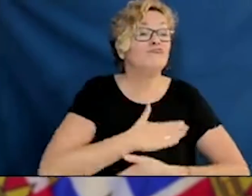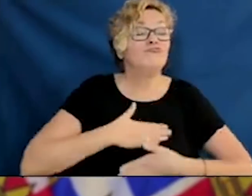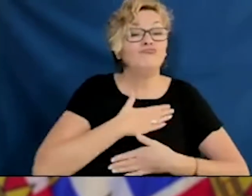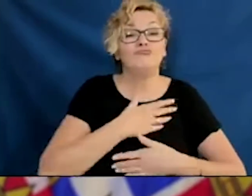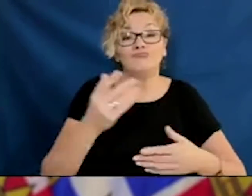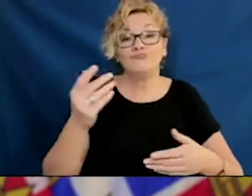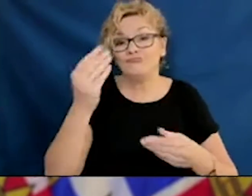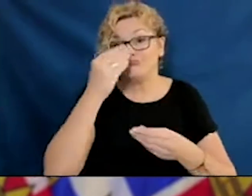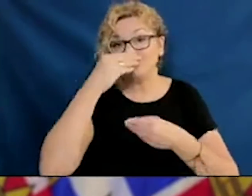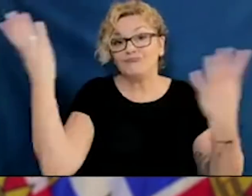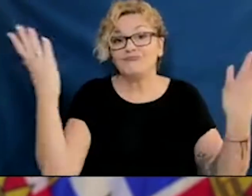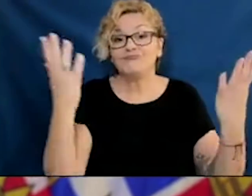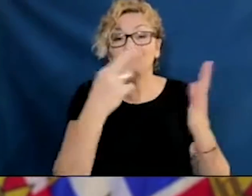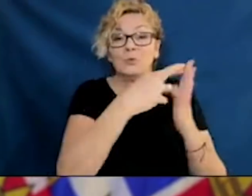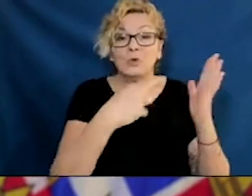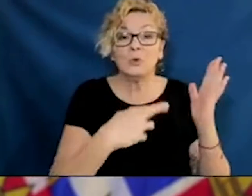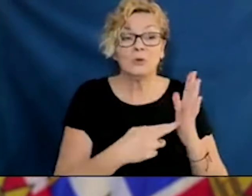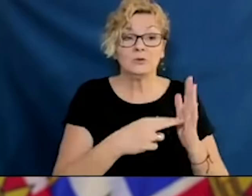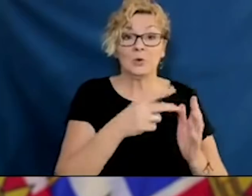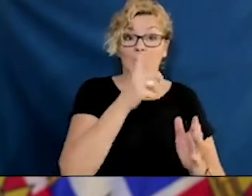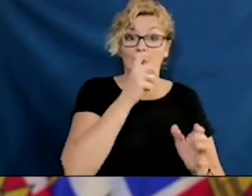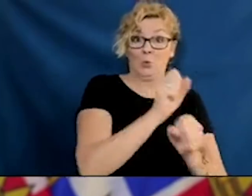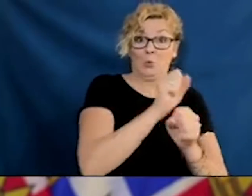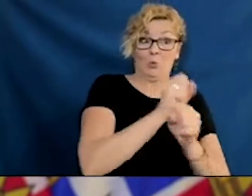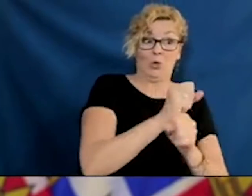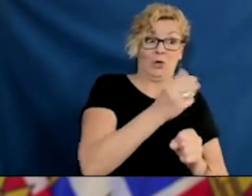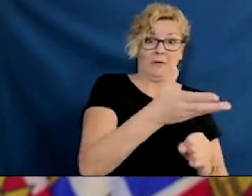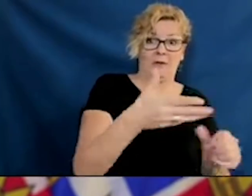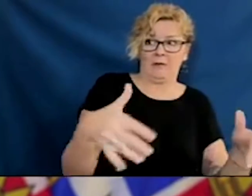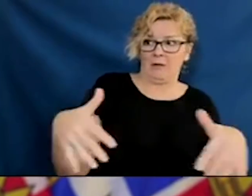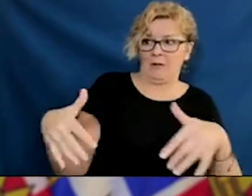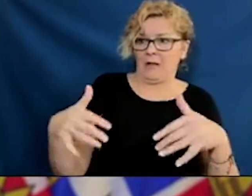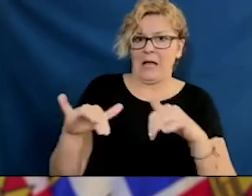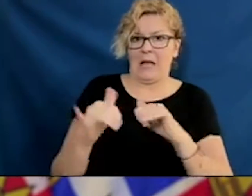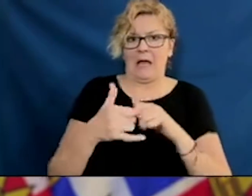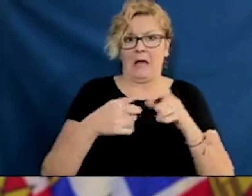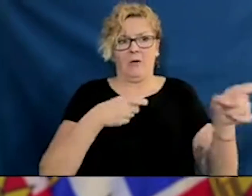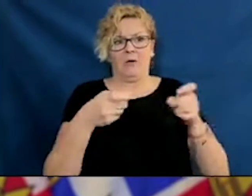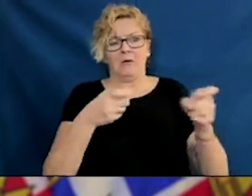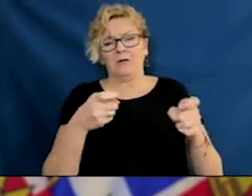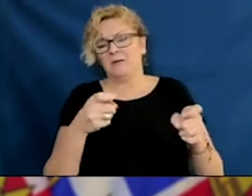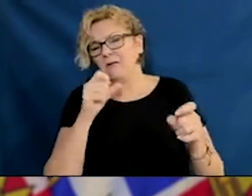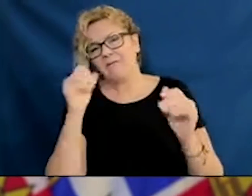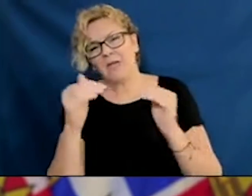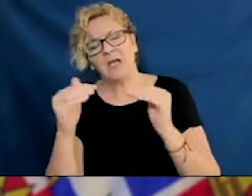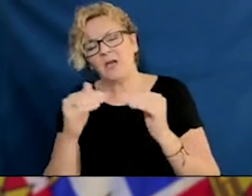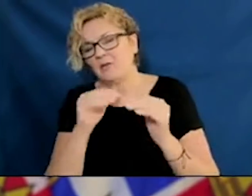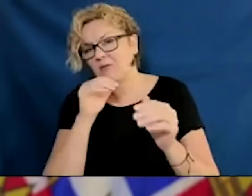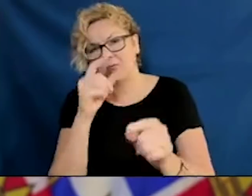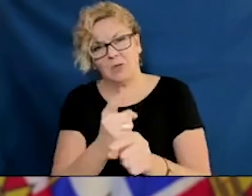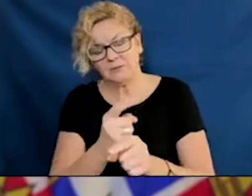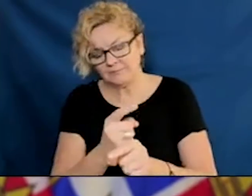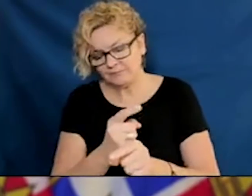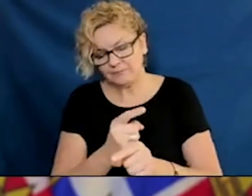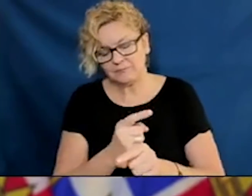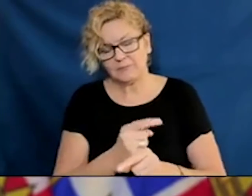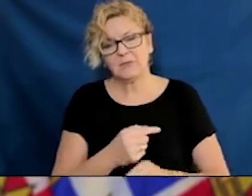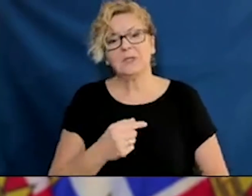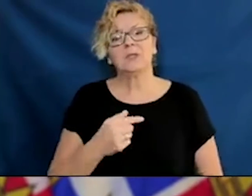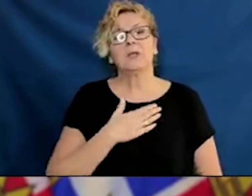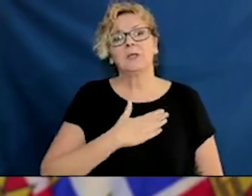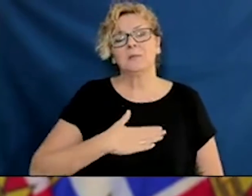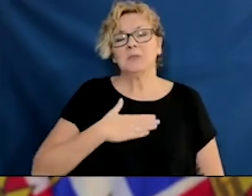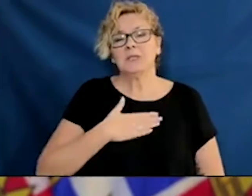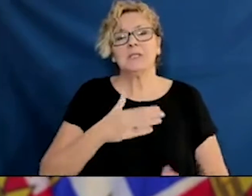province. We will be providing an update on Friday about the orders, but I am calling on everybody right